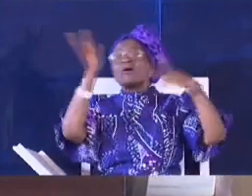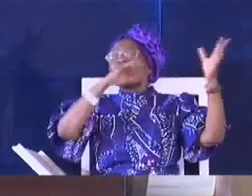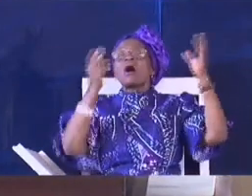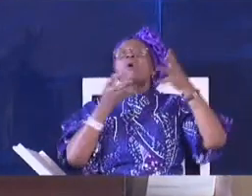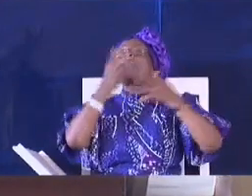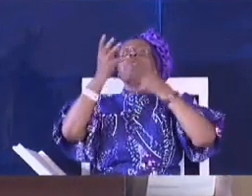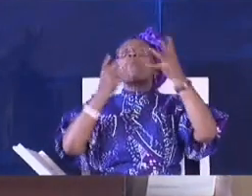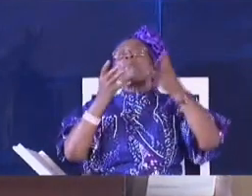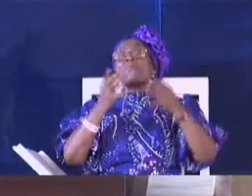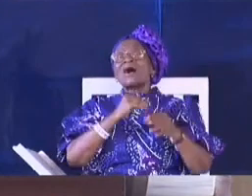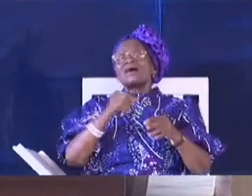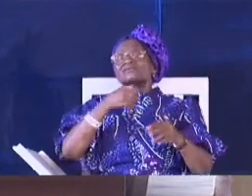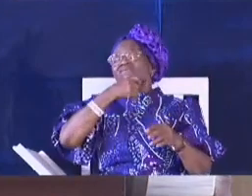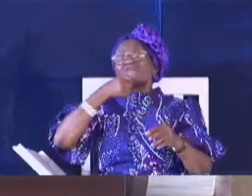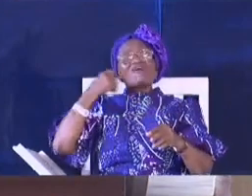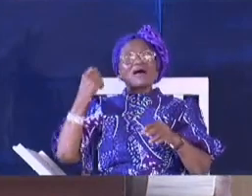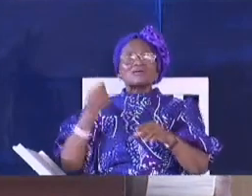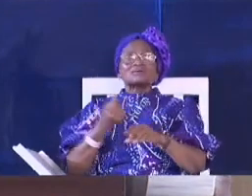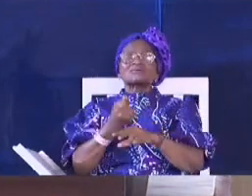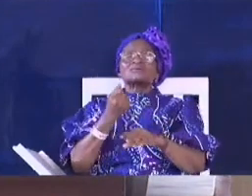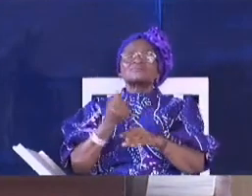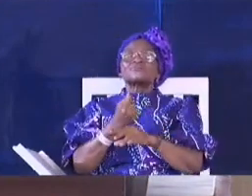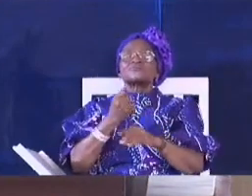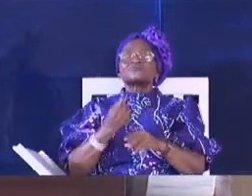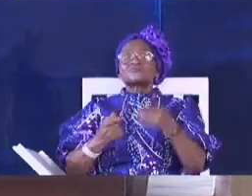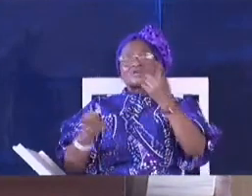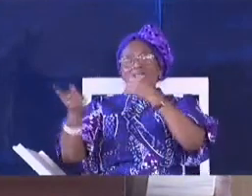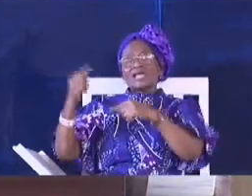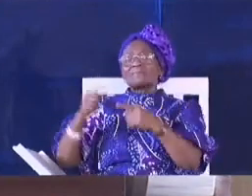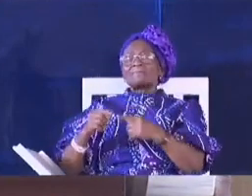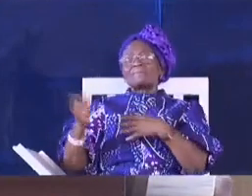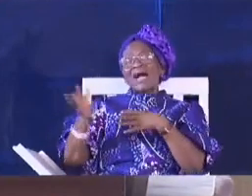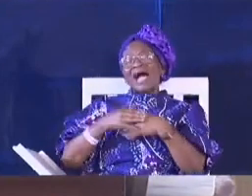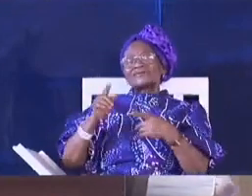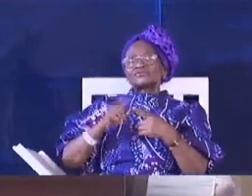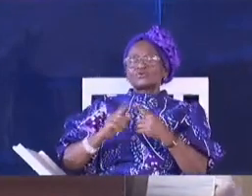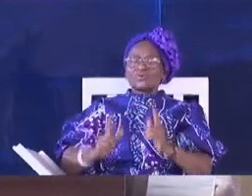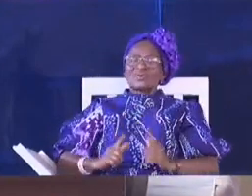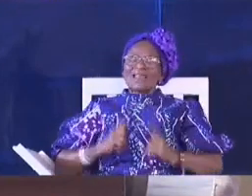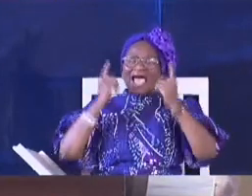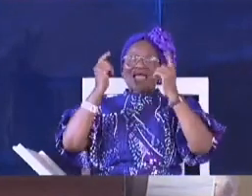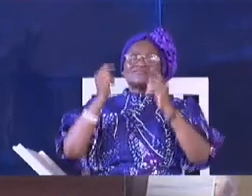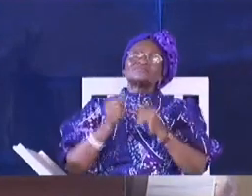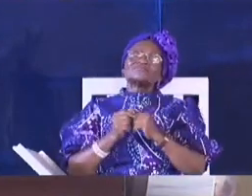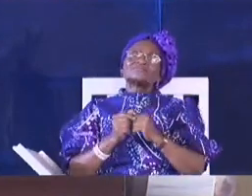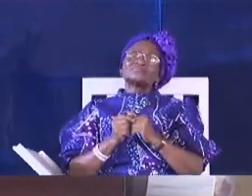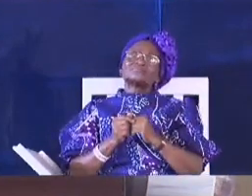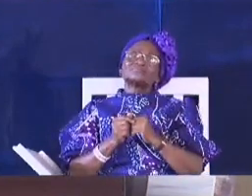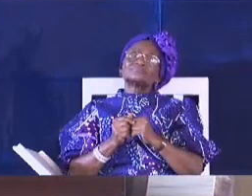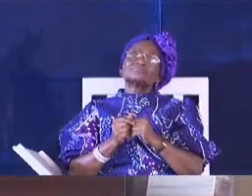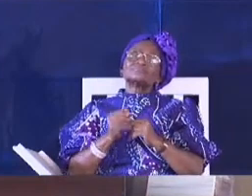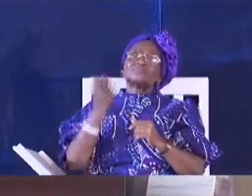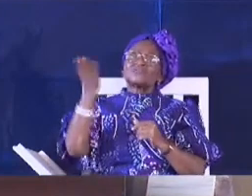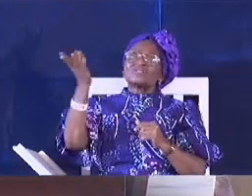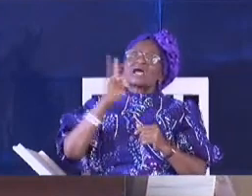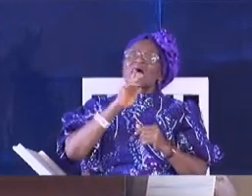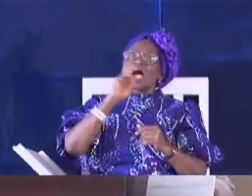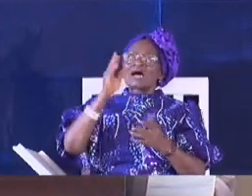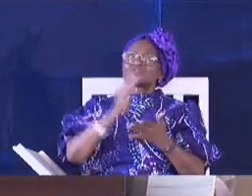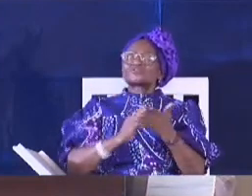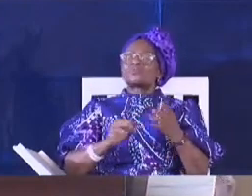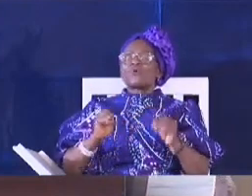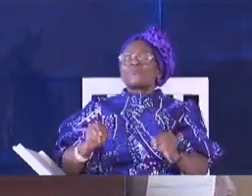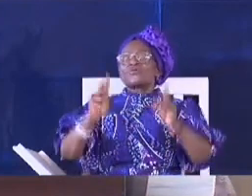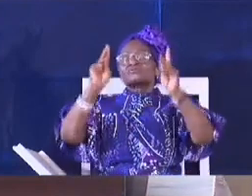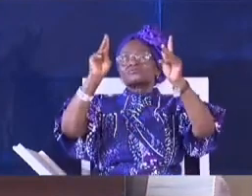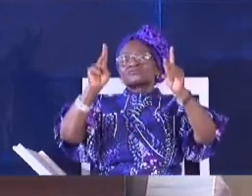And the dry bones came back to life. There are some opportunities that